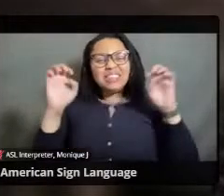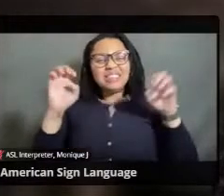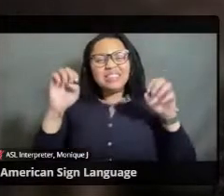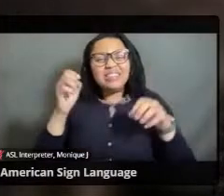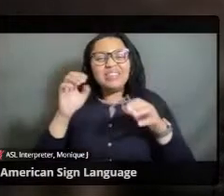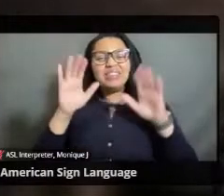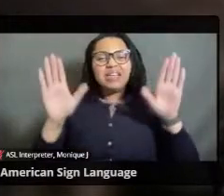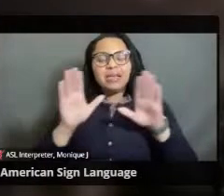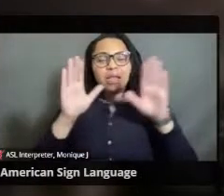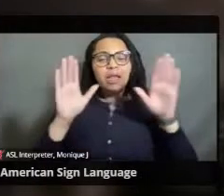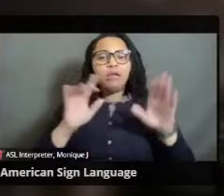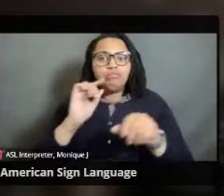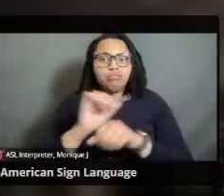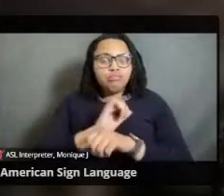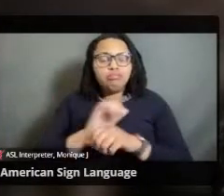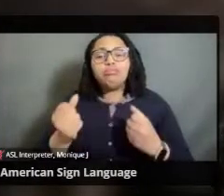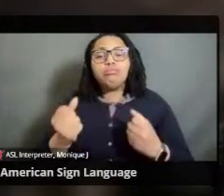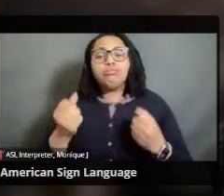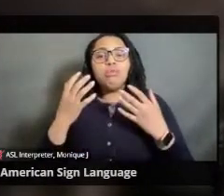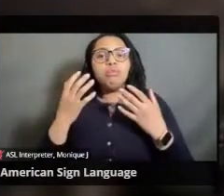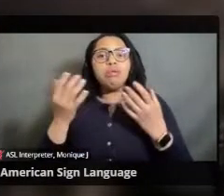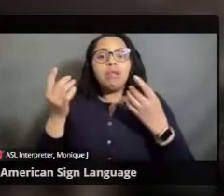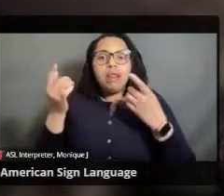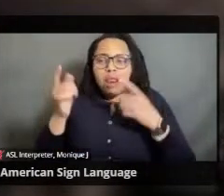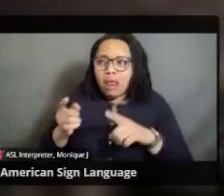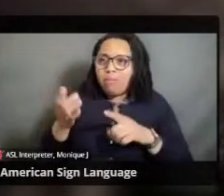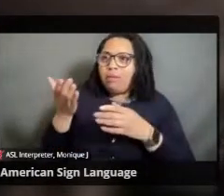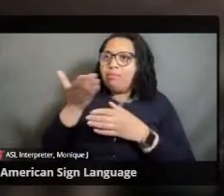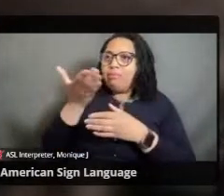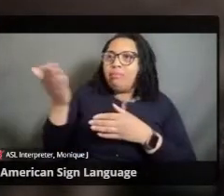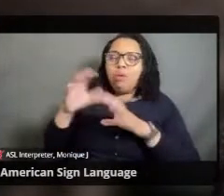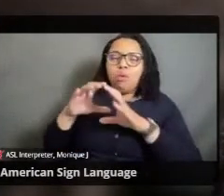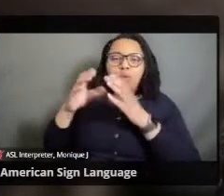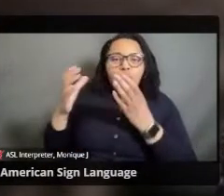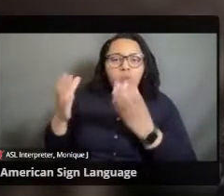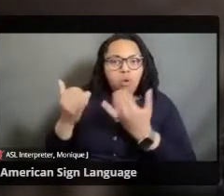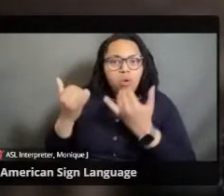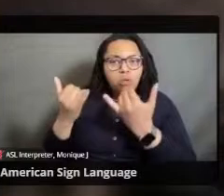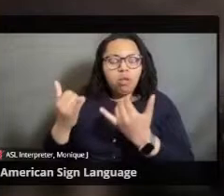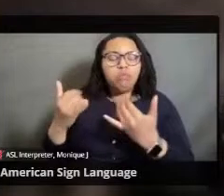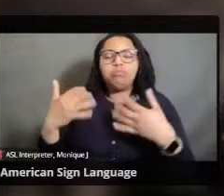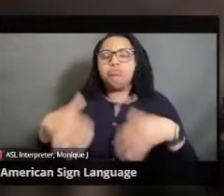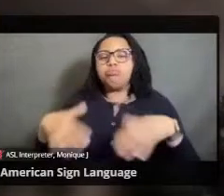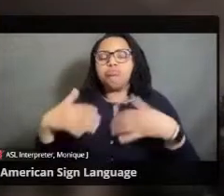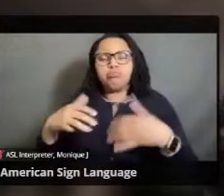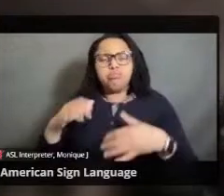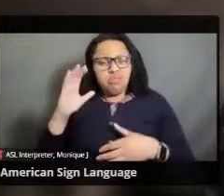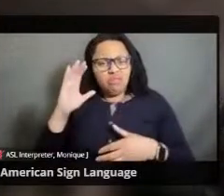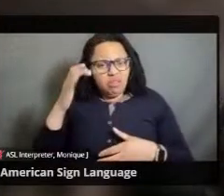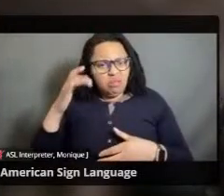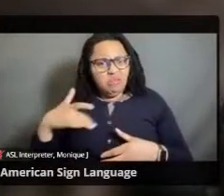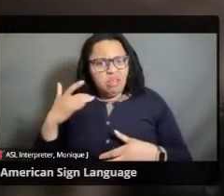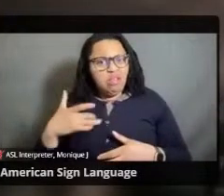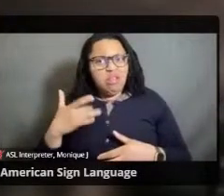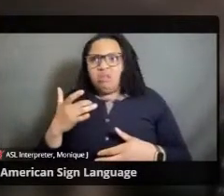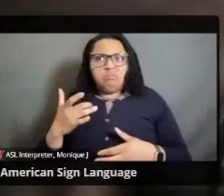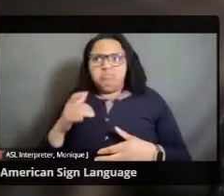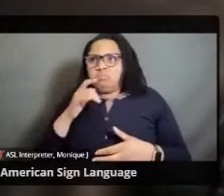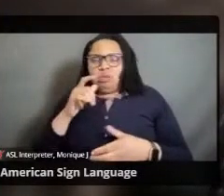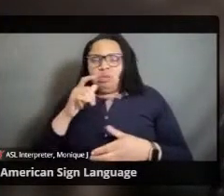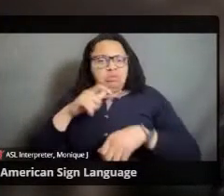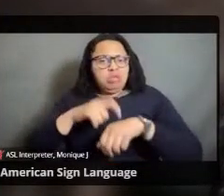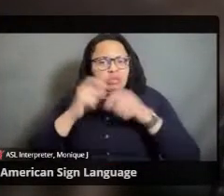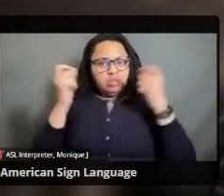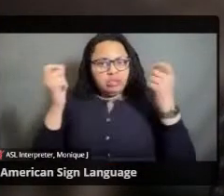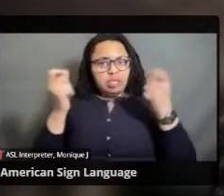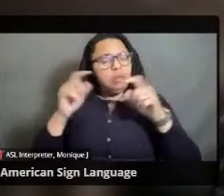With truly so much going on in the world right now, it hardly feels like time for celebration, but I'm reminded every time